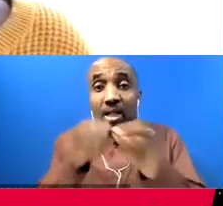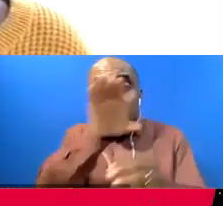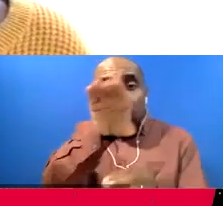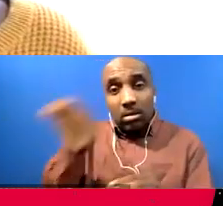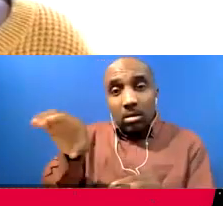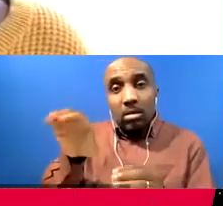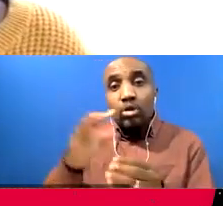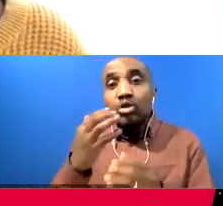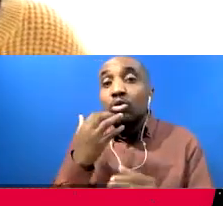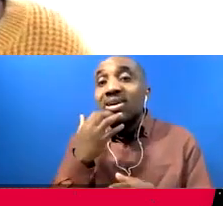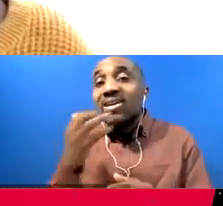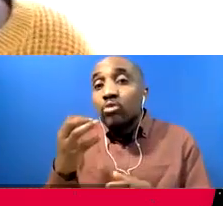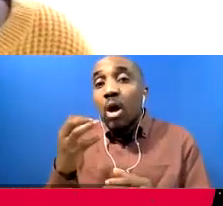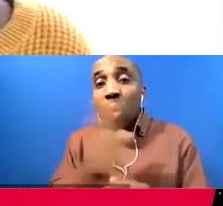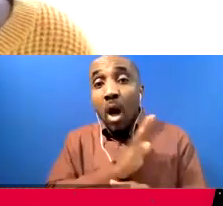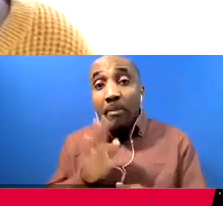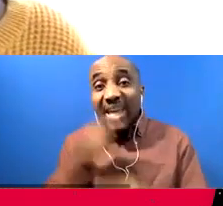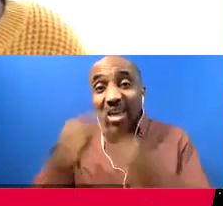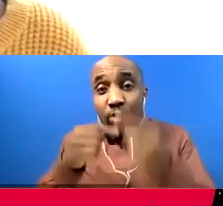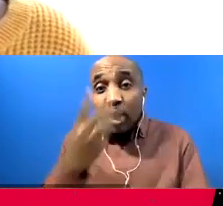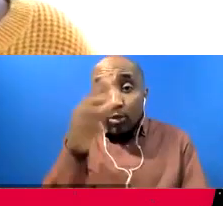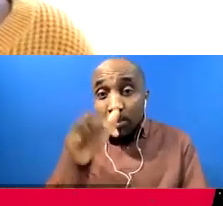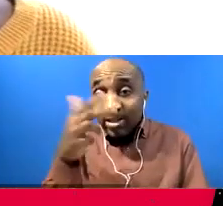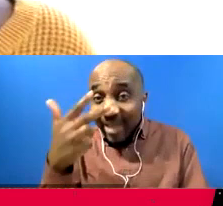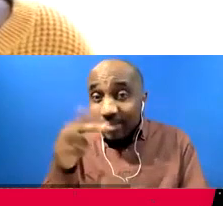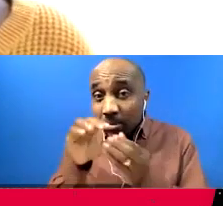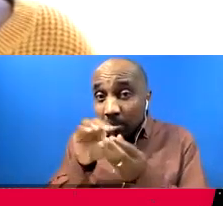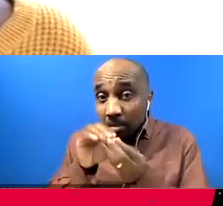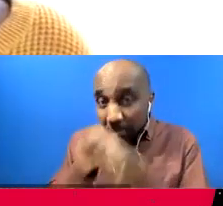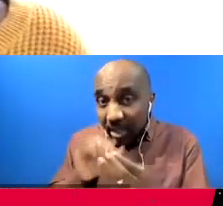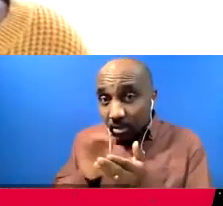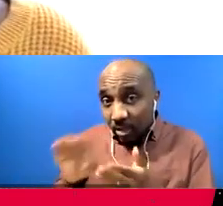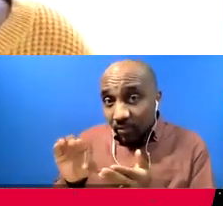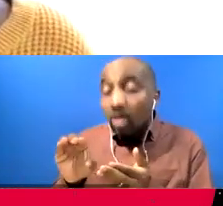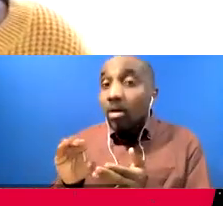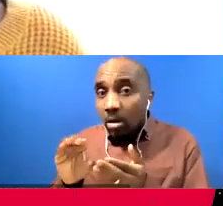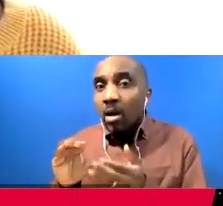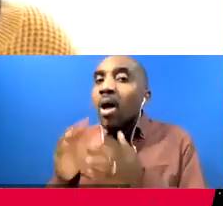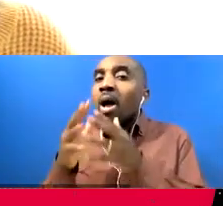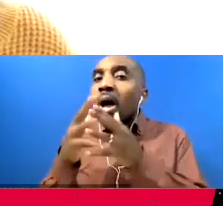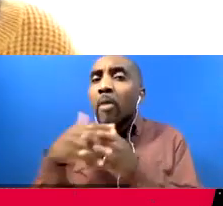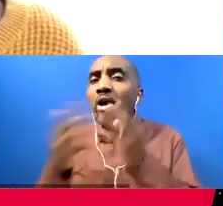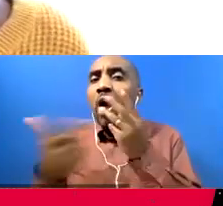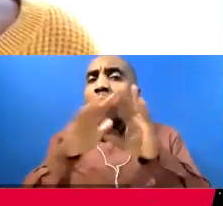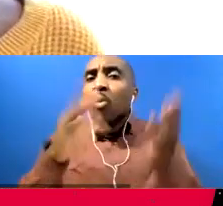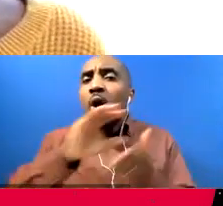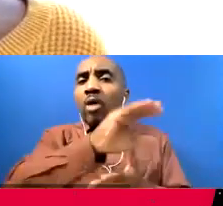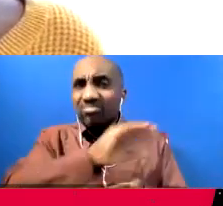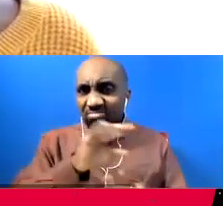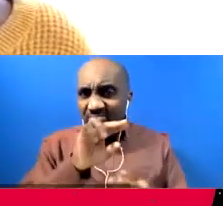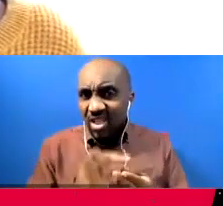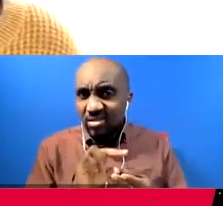military each year. And this is clearly a very significant amount, but it's also more than the US gives any other military in the world. And